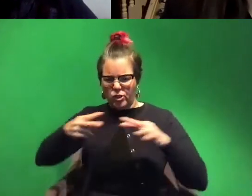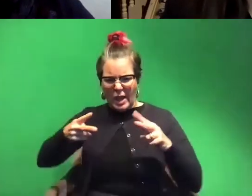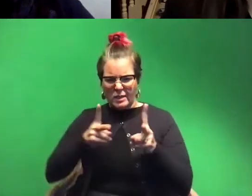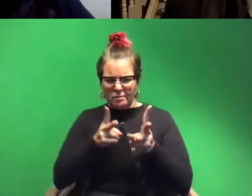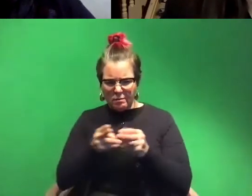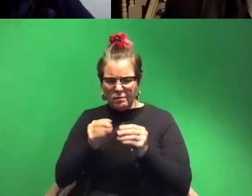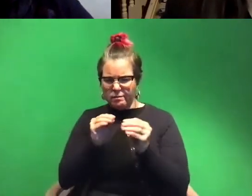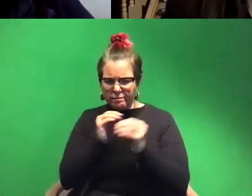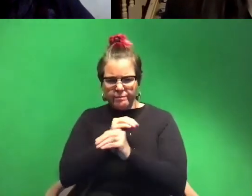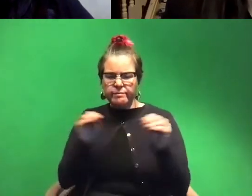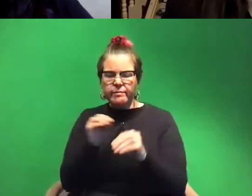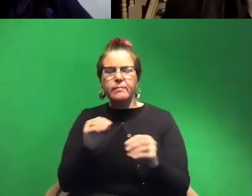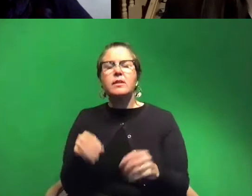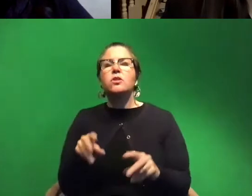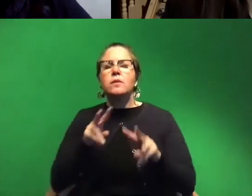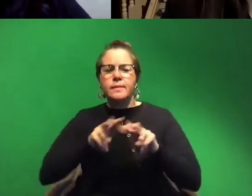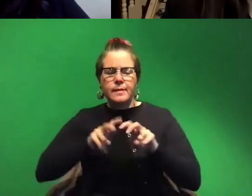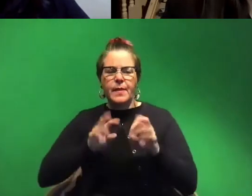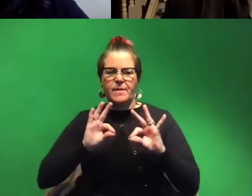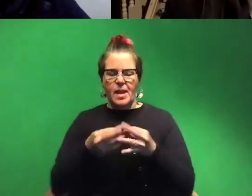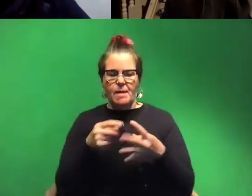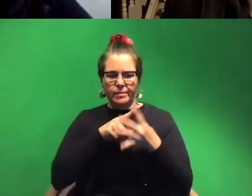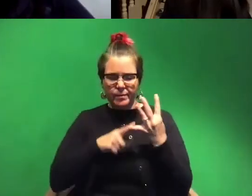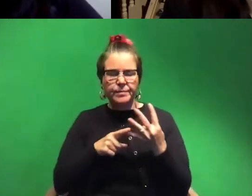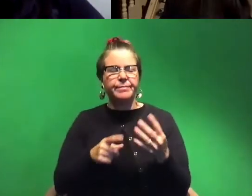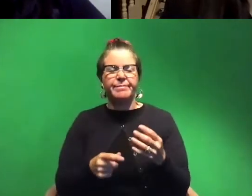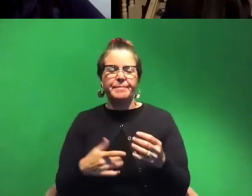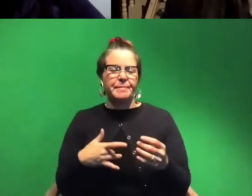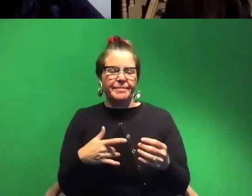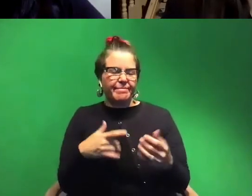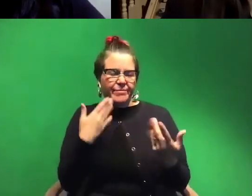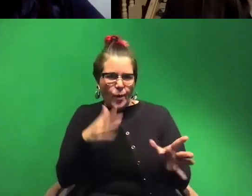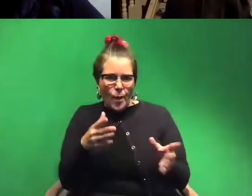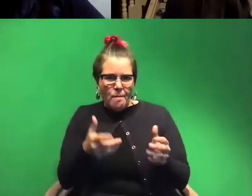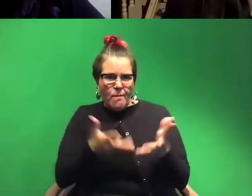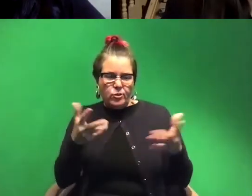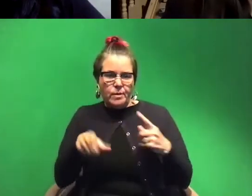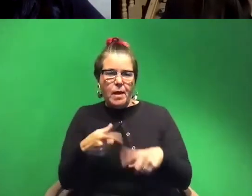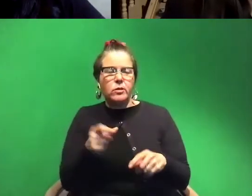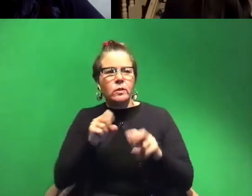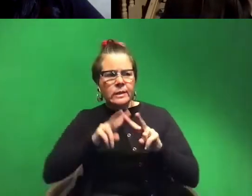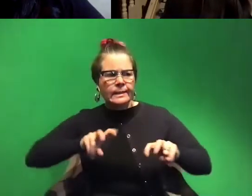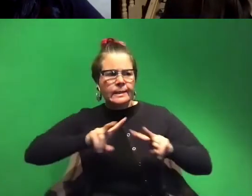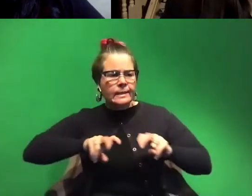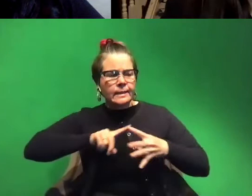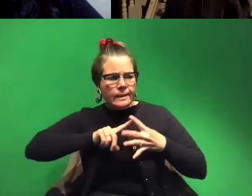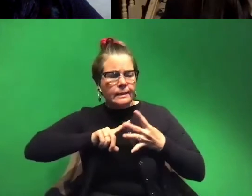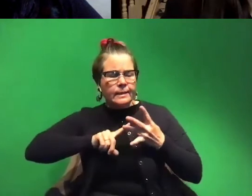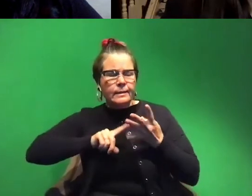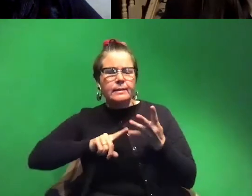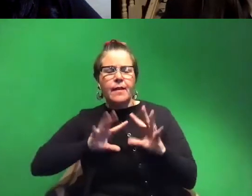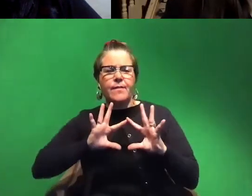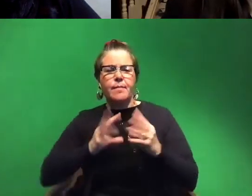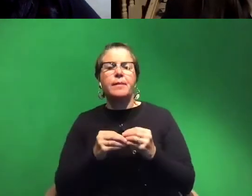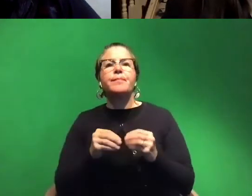looking at the cephalopod family, most of us didn't know a lot about cephalopods. So we were looking, and the original